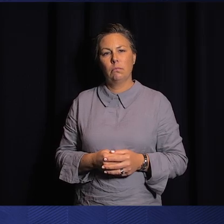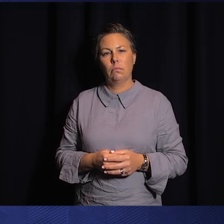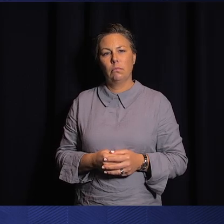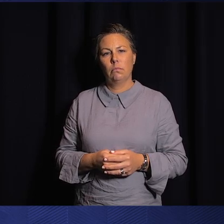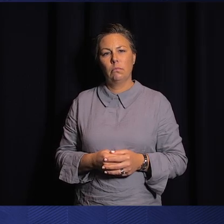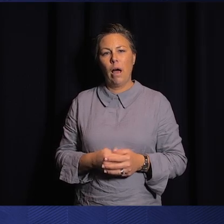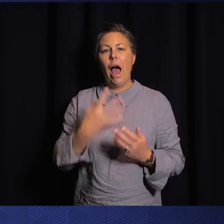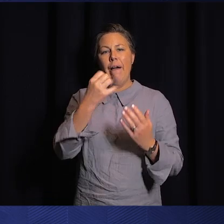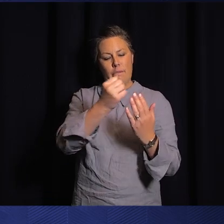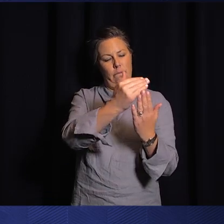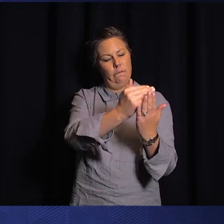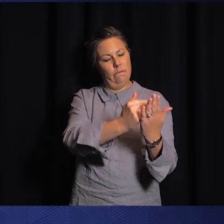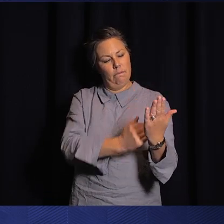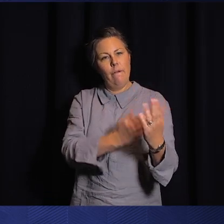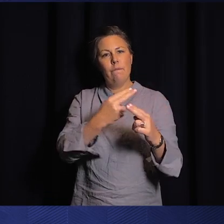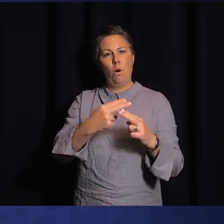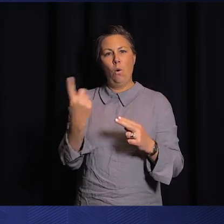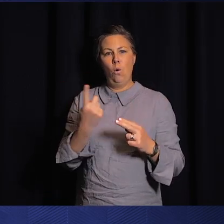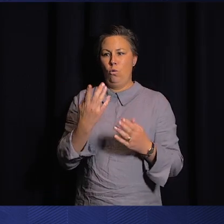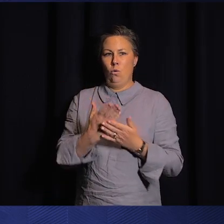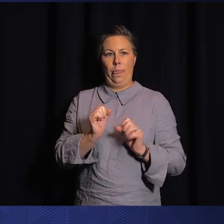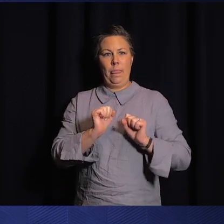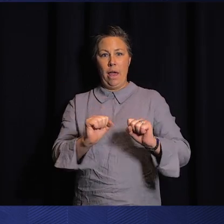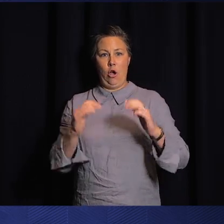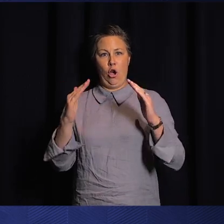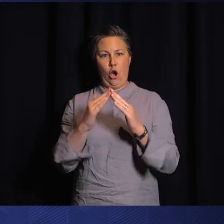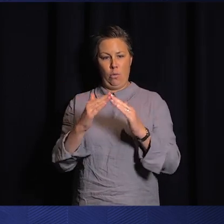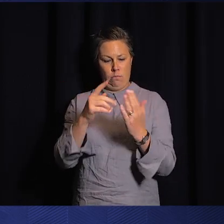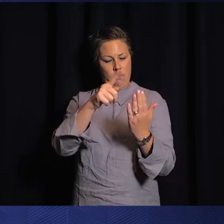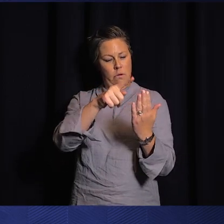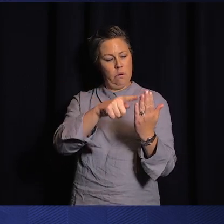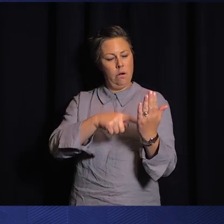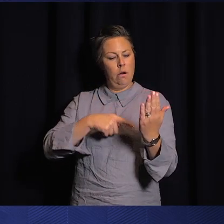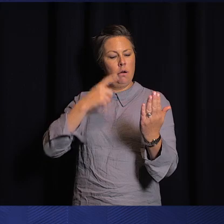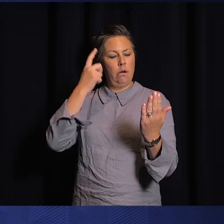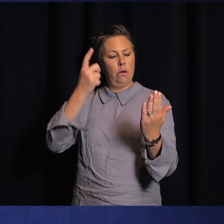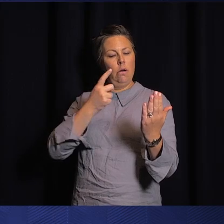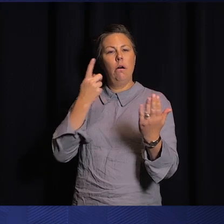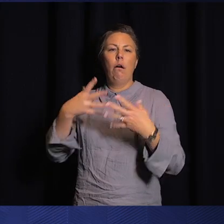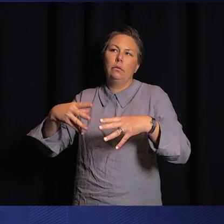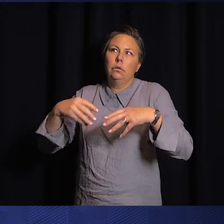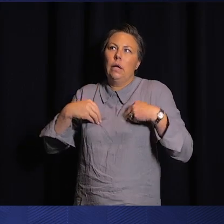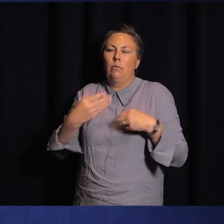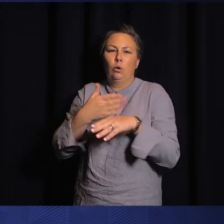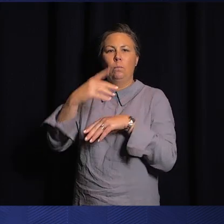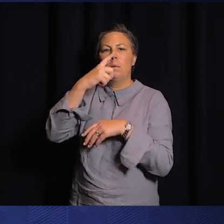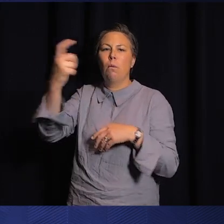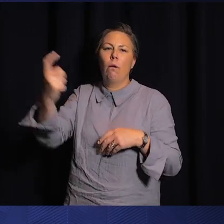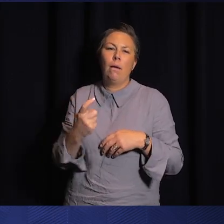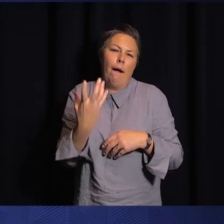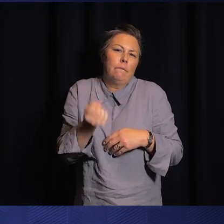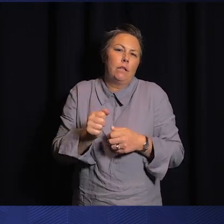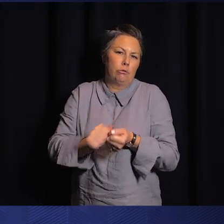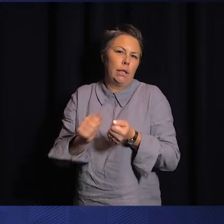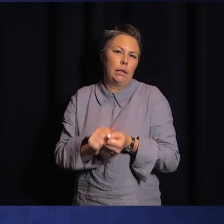some guidelines as well that have been developed. So far there are some of those things that have been developed after the policy has been